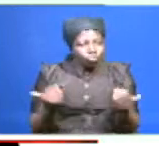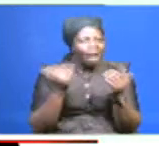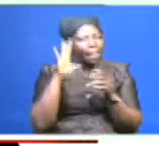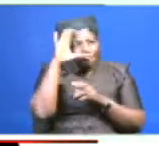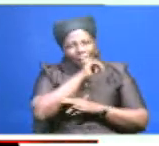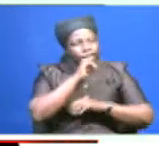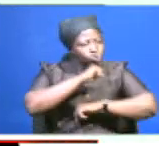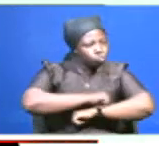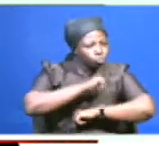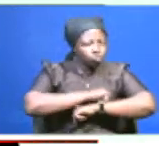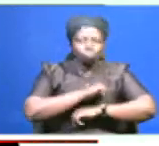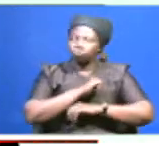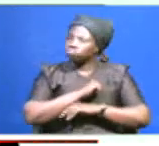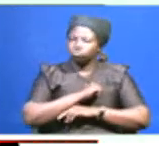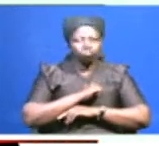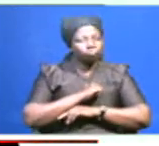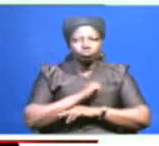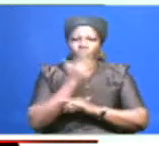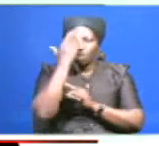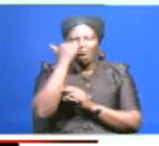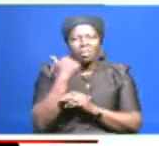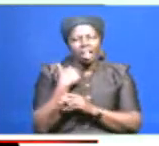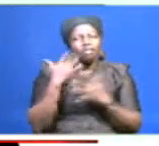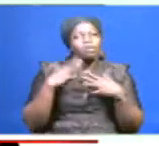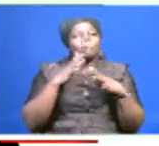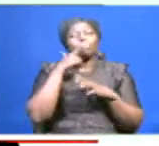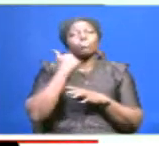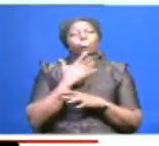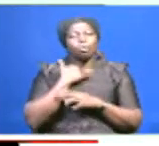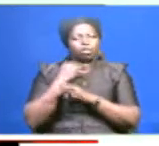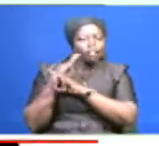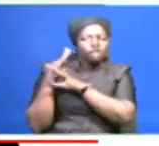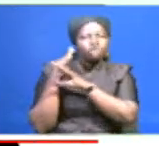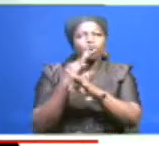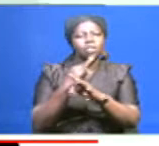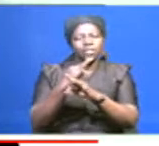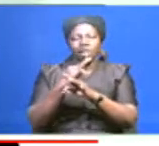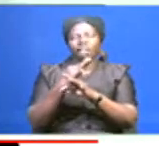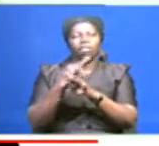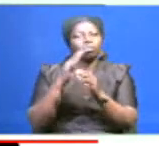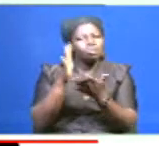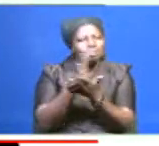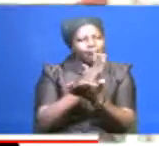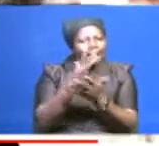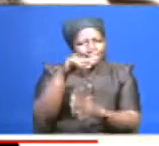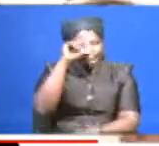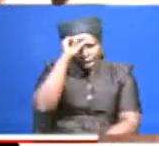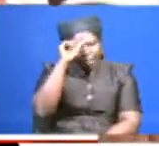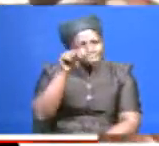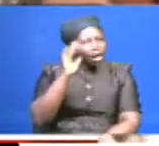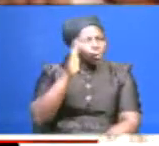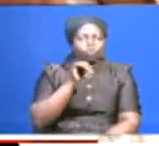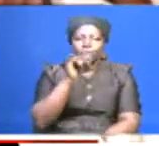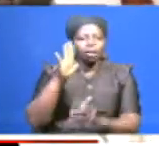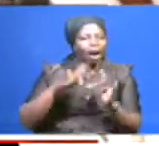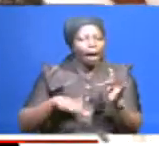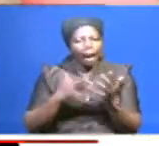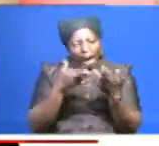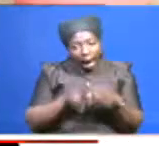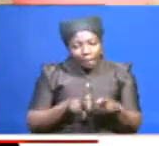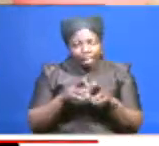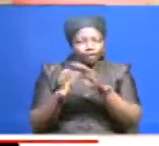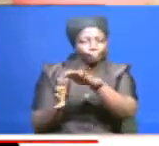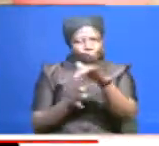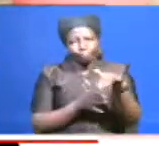ati kwa sababu kuna watu wanataka kutulazimisha ati tugawane serikali. That one will not happen. Azimio has so